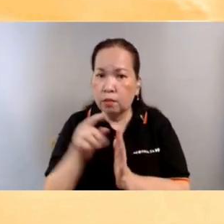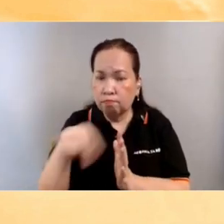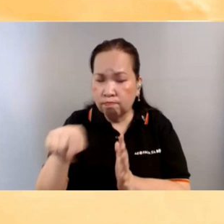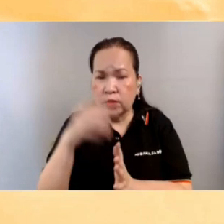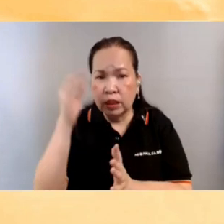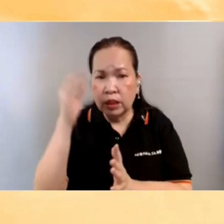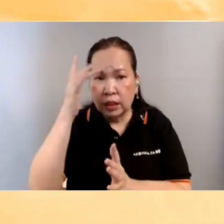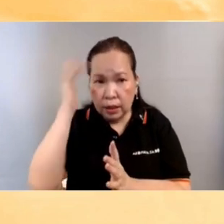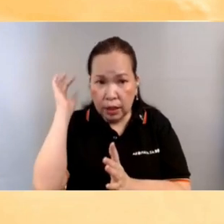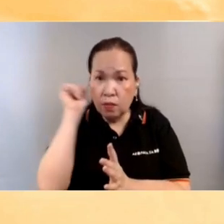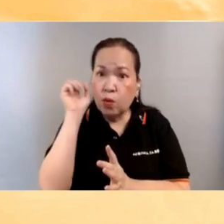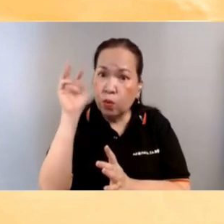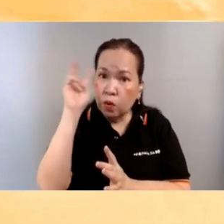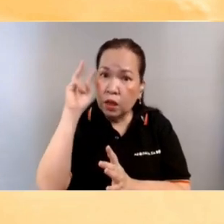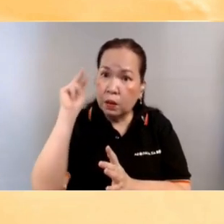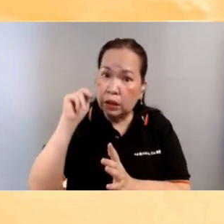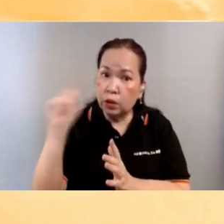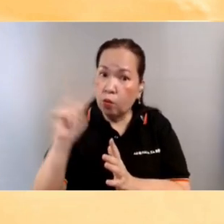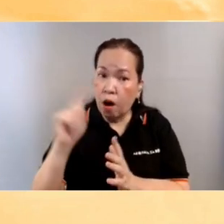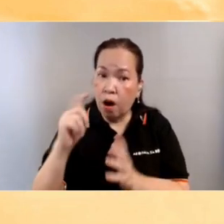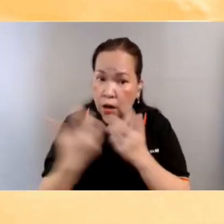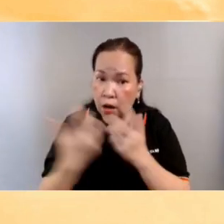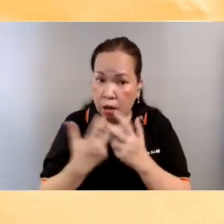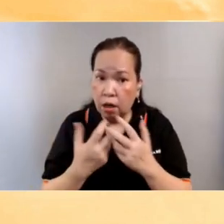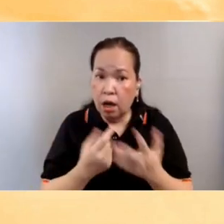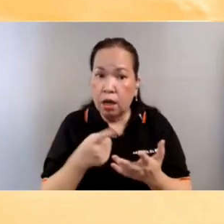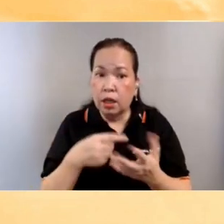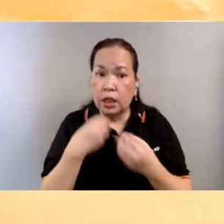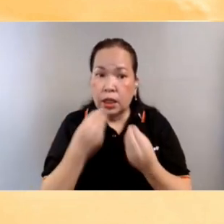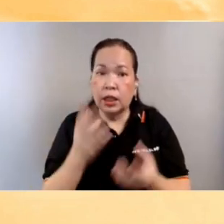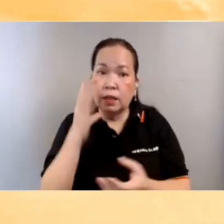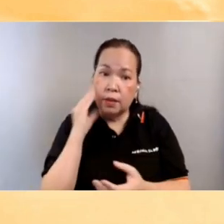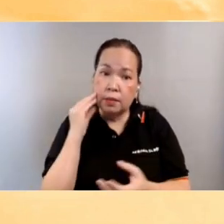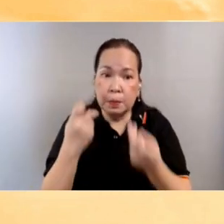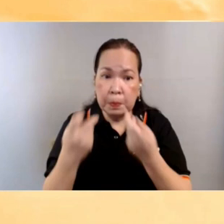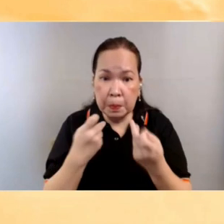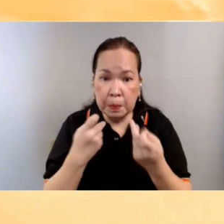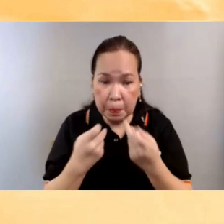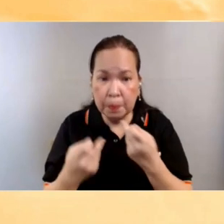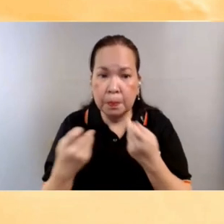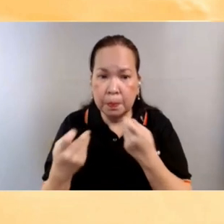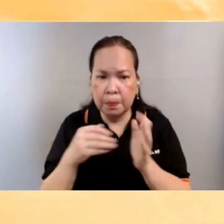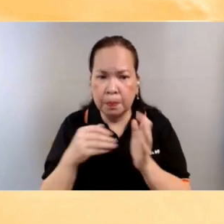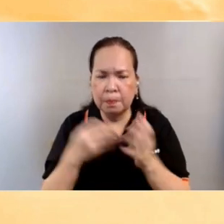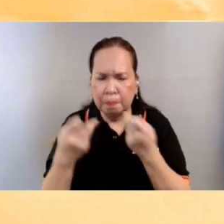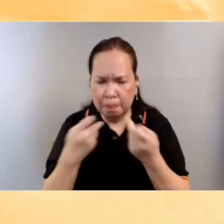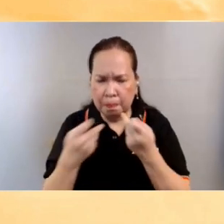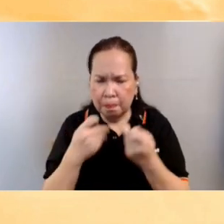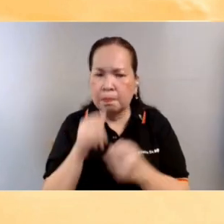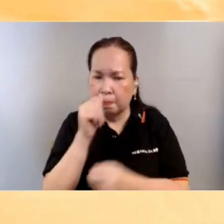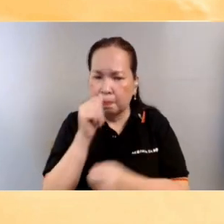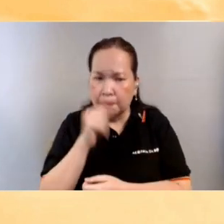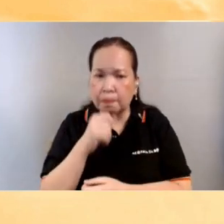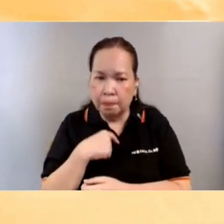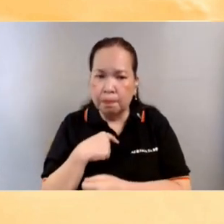our feelings and making sure that things are experienced to us repeatedly and patiently. then I